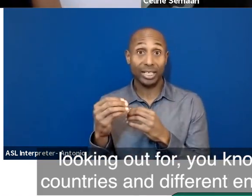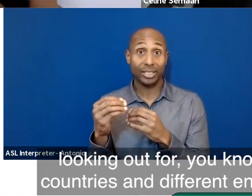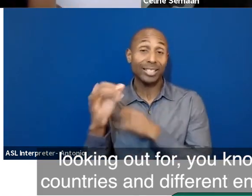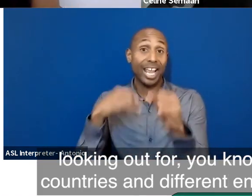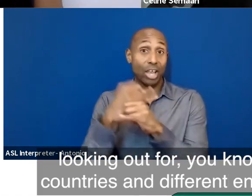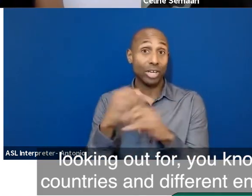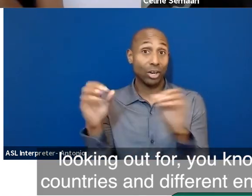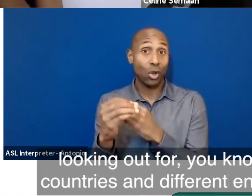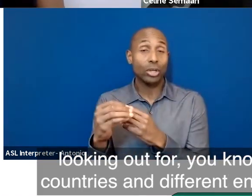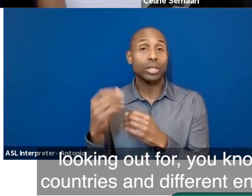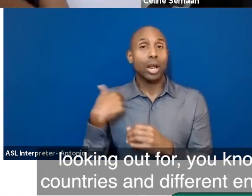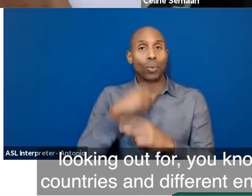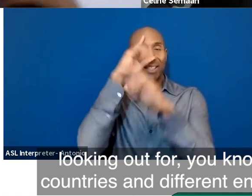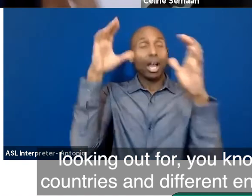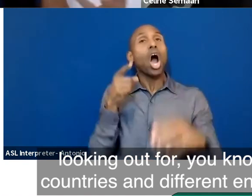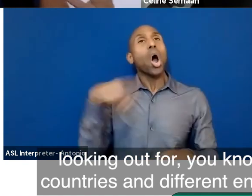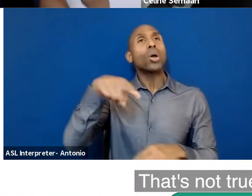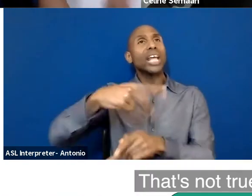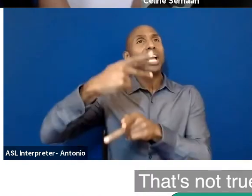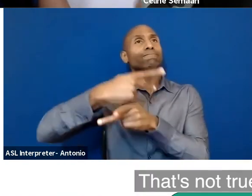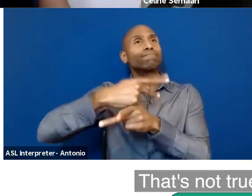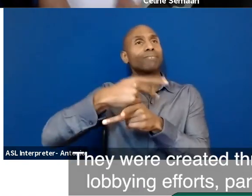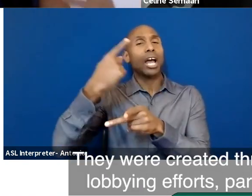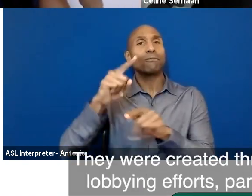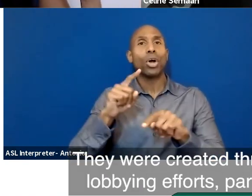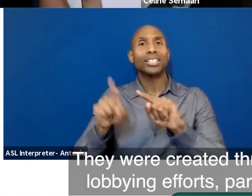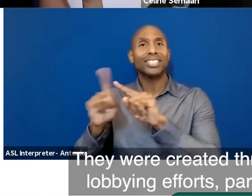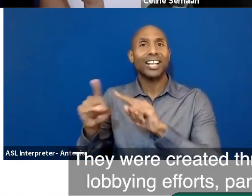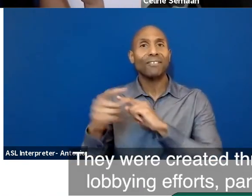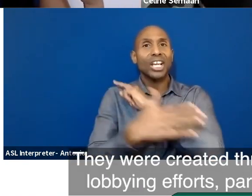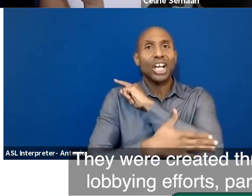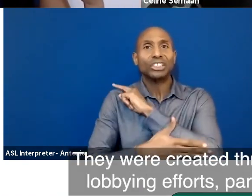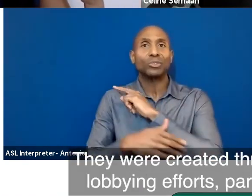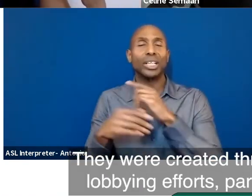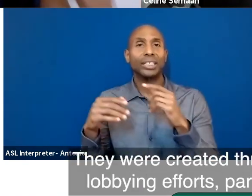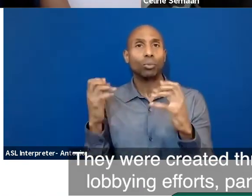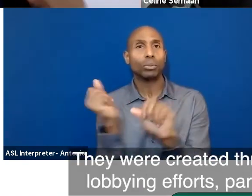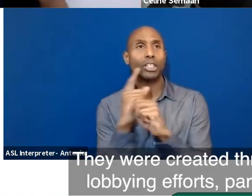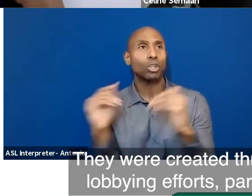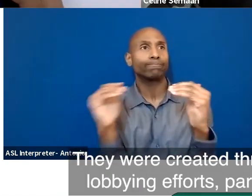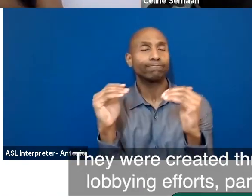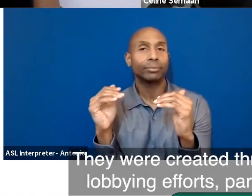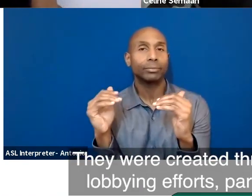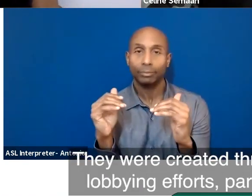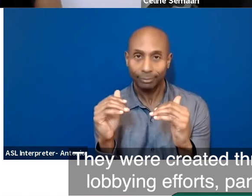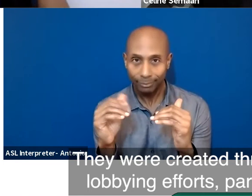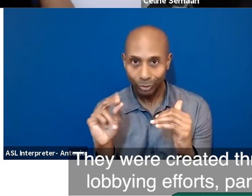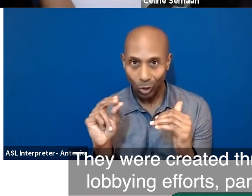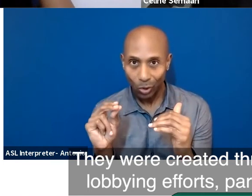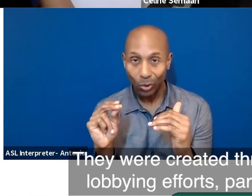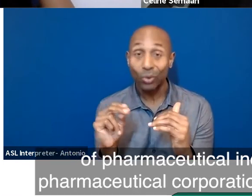different countries and different entities equally. That's not true. They were created through the lobbying